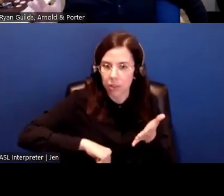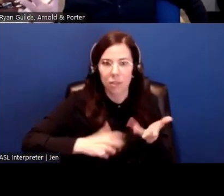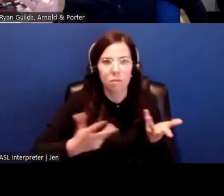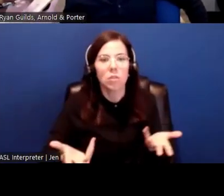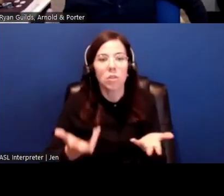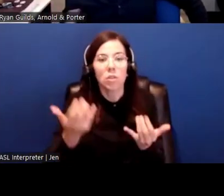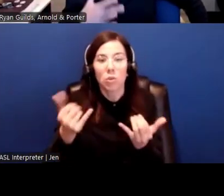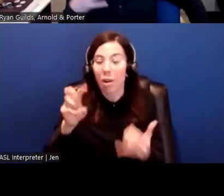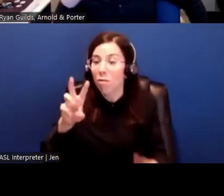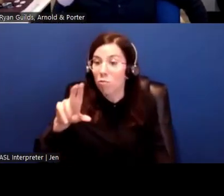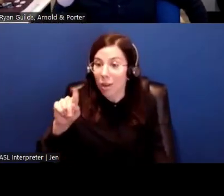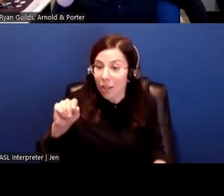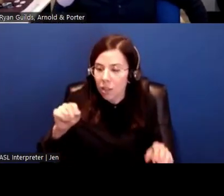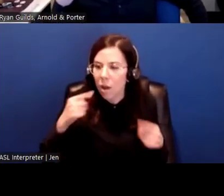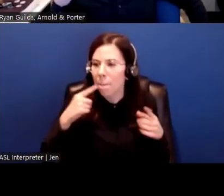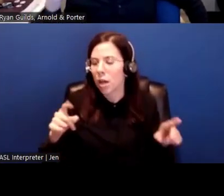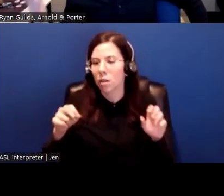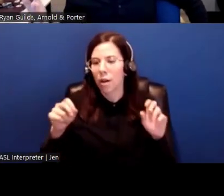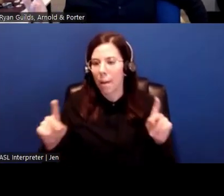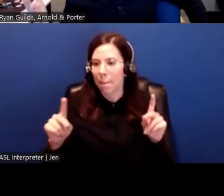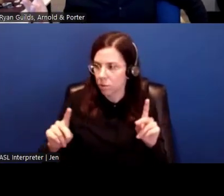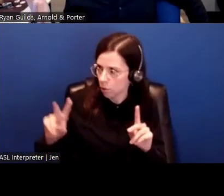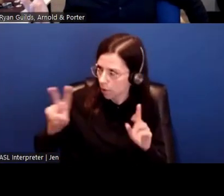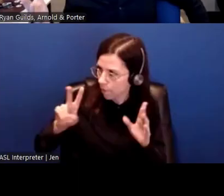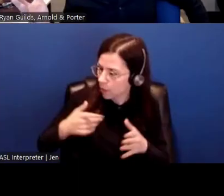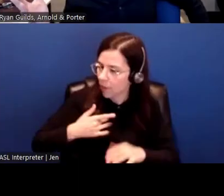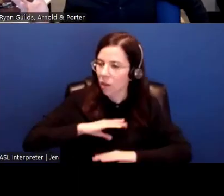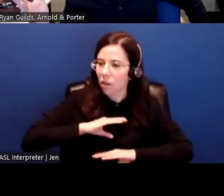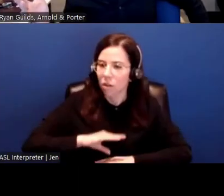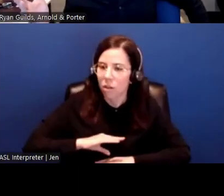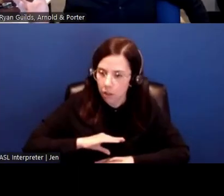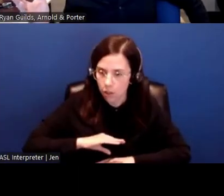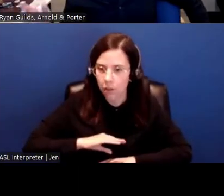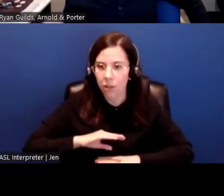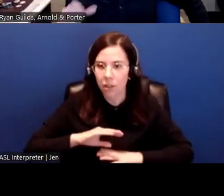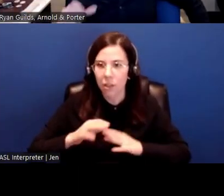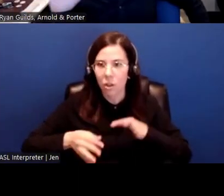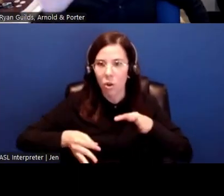the victim to get relief in the Court of Criminal